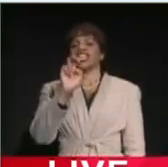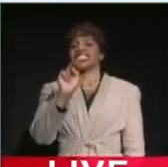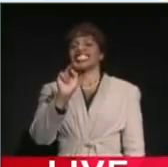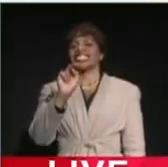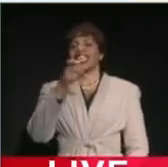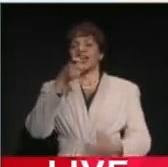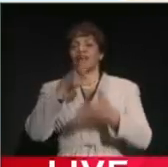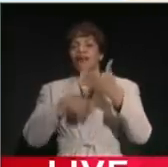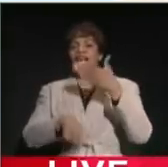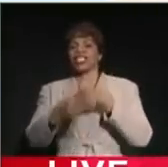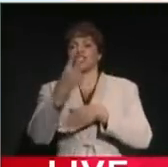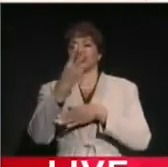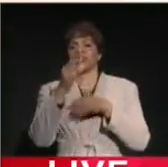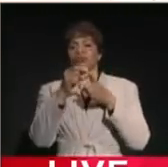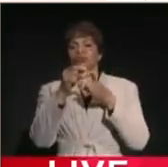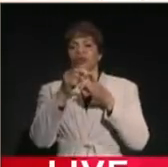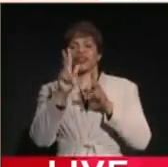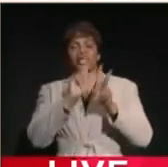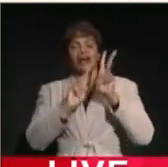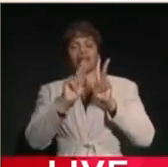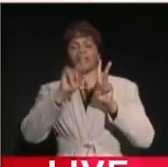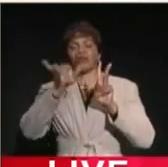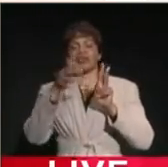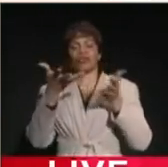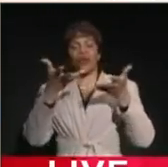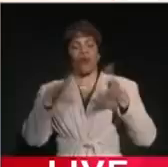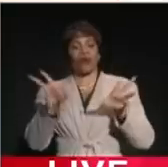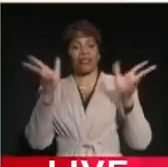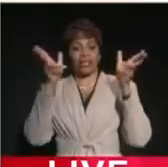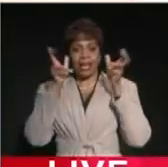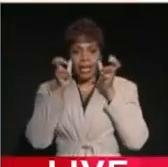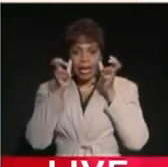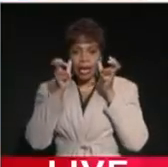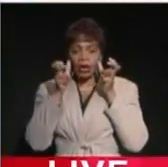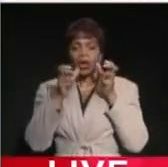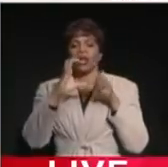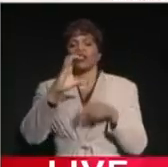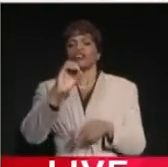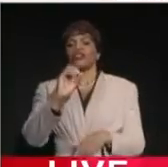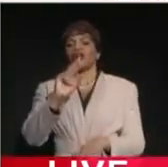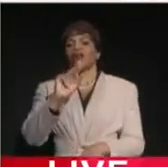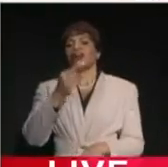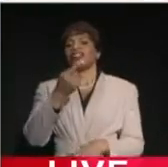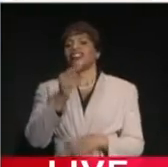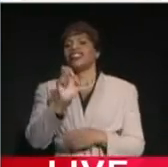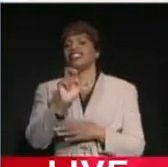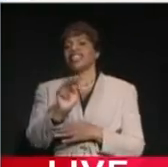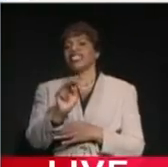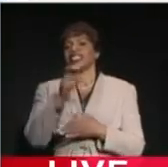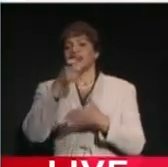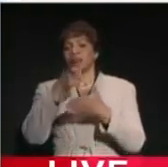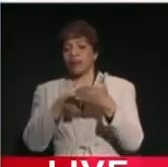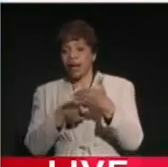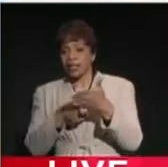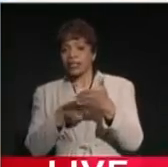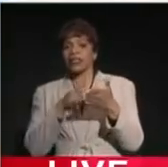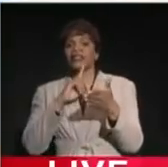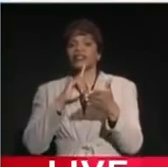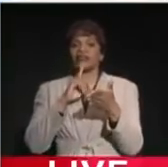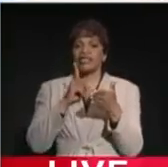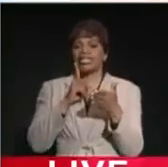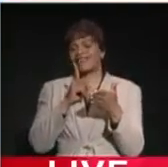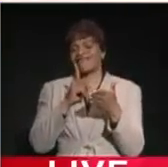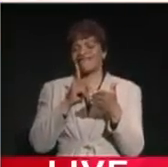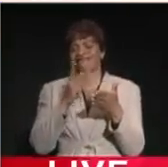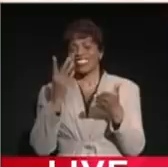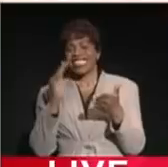lot of people in New Jersey do not want to hear. Congestion pricing to enter Manhattan really is looking more and more likely.